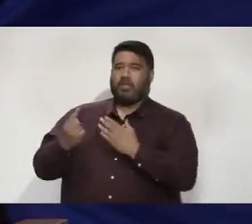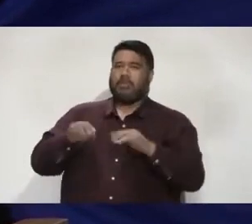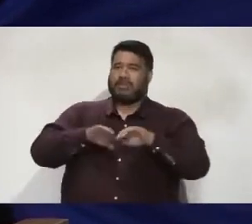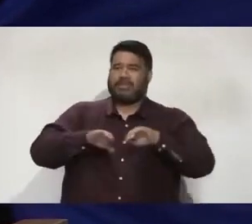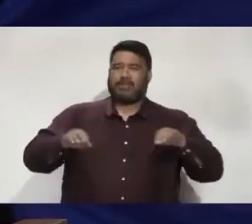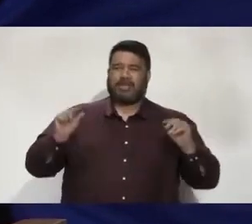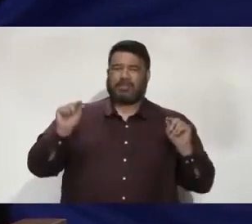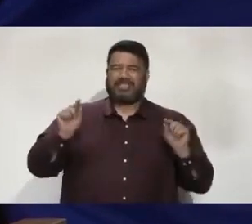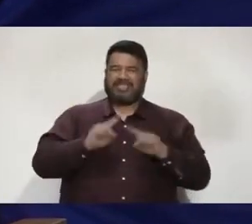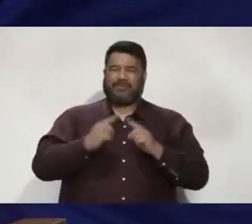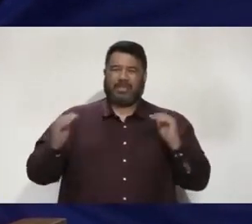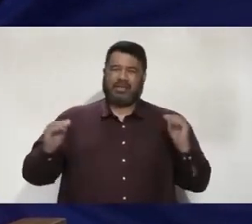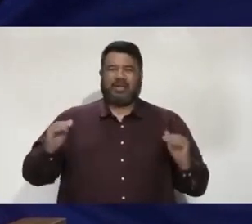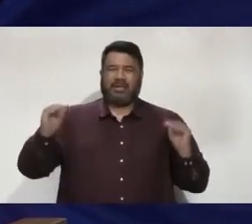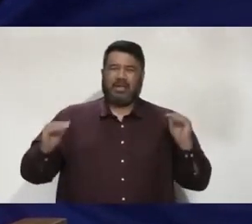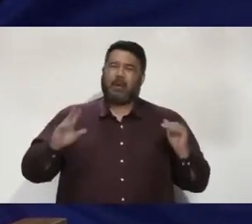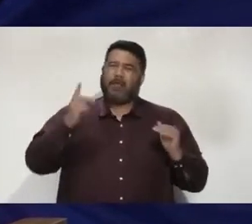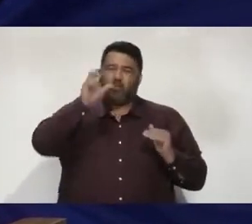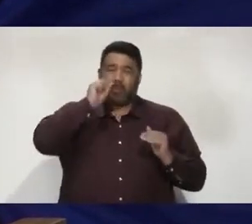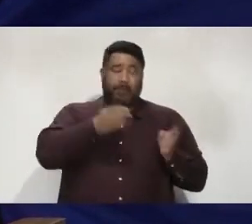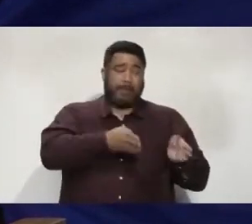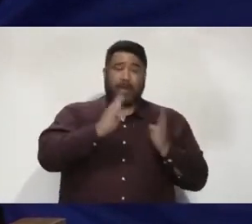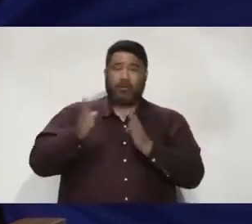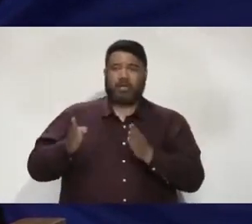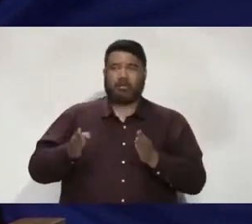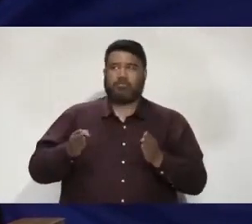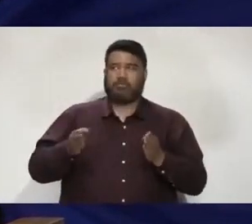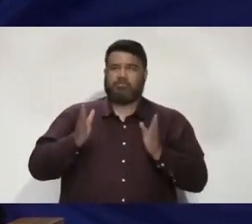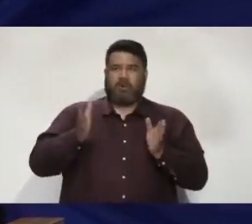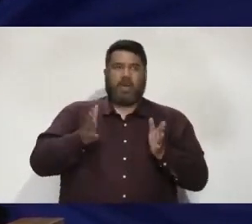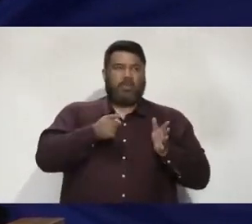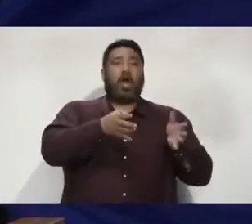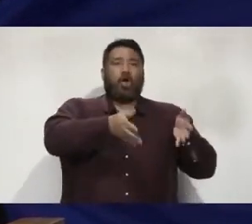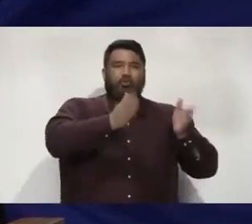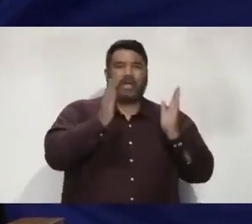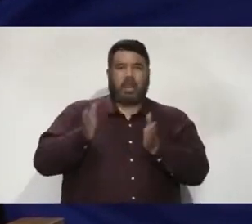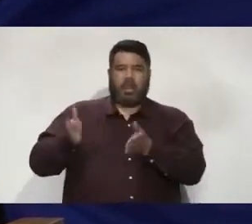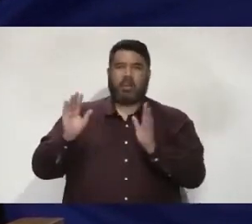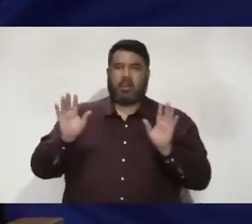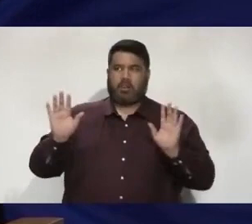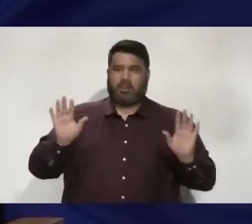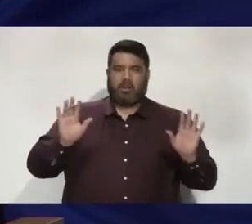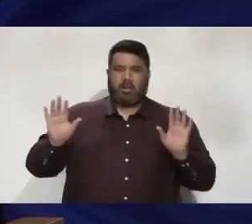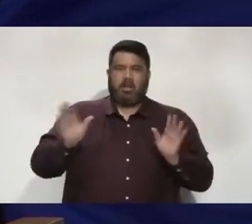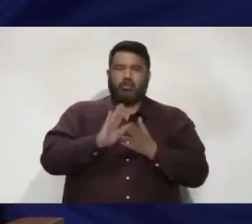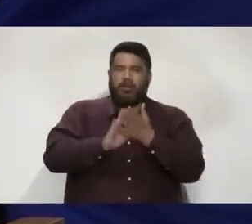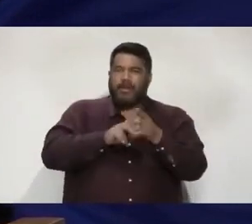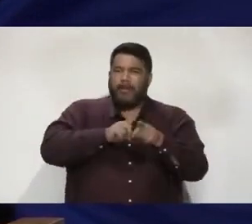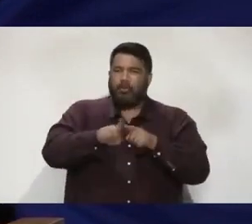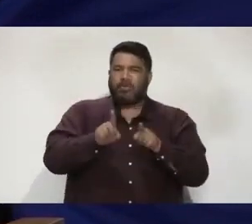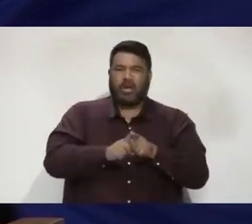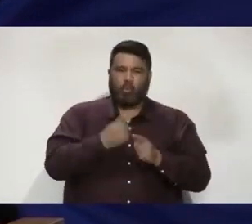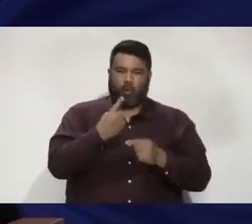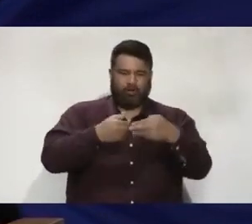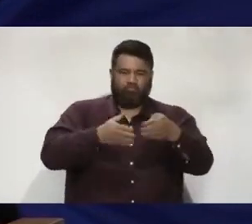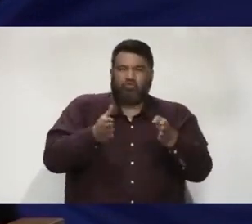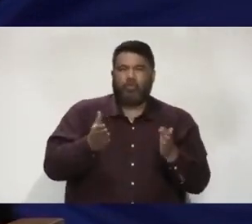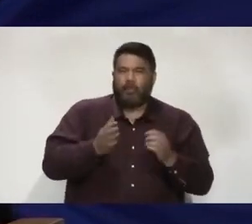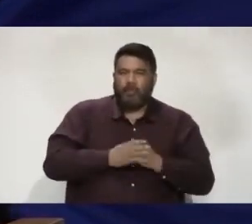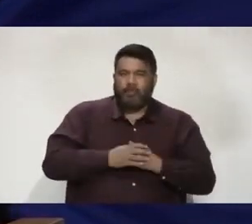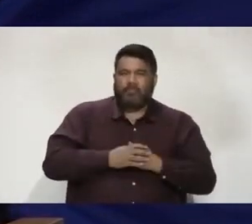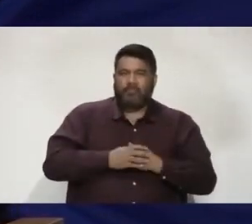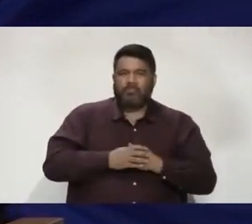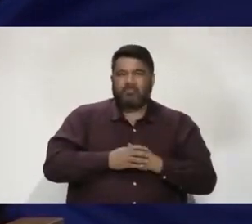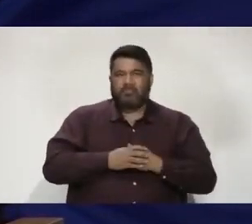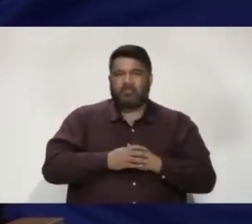these are hotels, and they do have the limitations that they are largely single rooms or sometimes a family room of a couple of